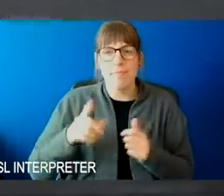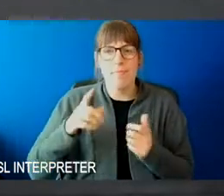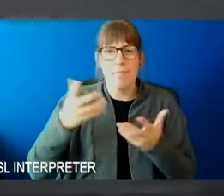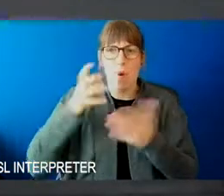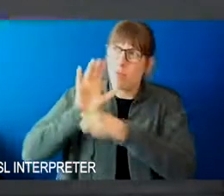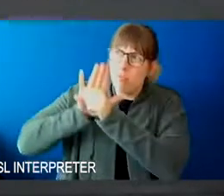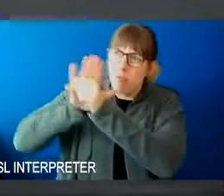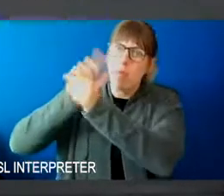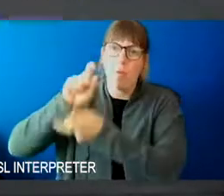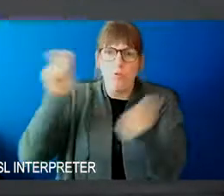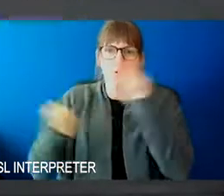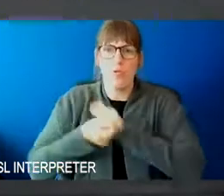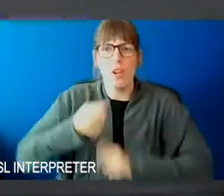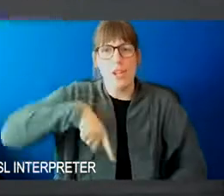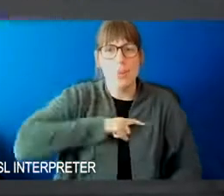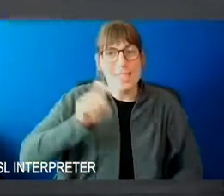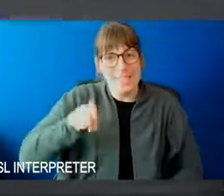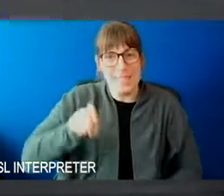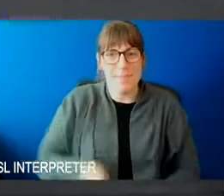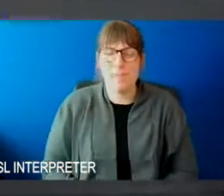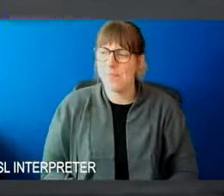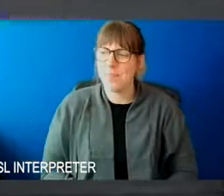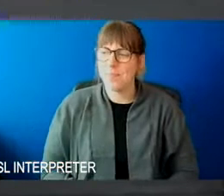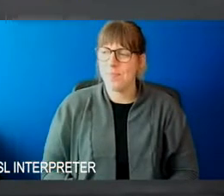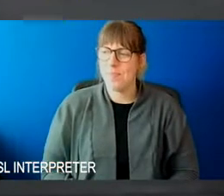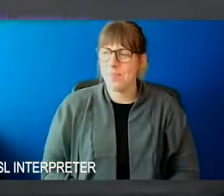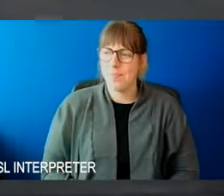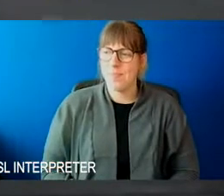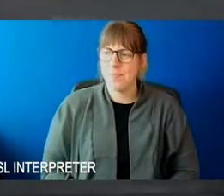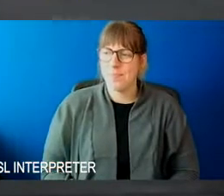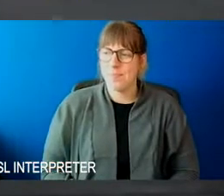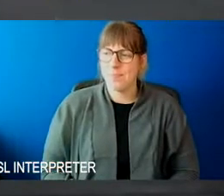the policies we need and the change we want.